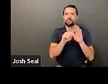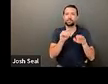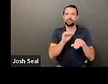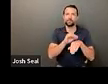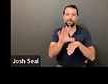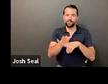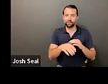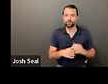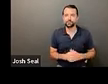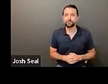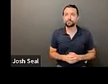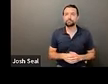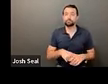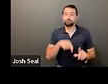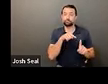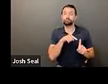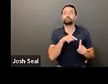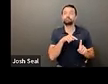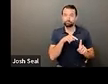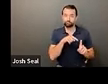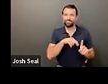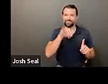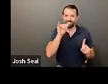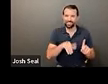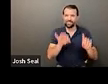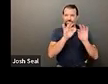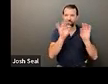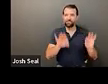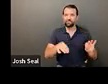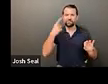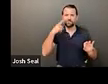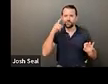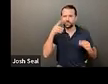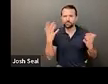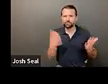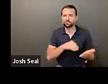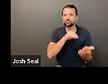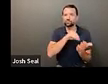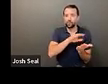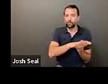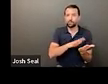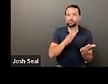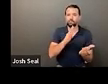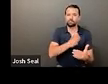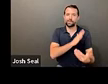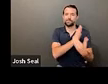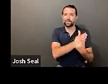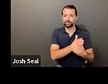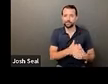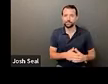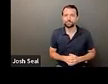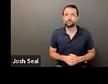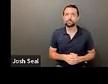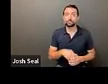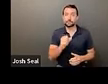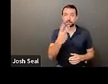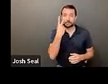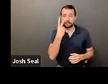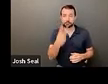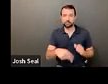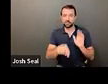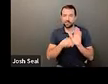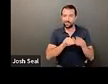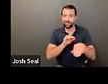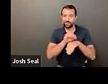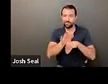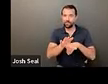do, right? Provide a written record regarding the determination of adverse effect on educational performance. And then it gives you a